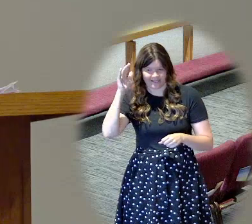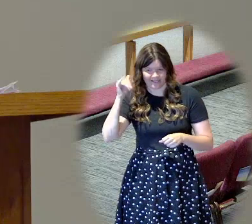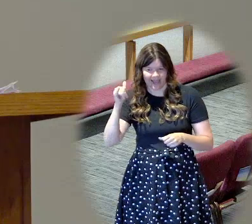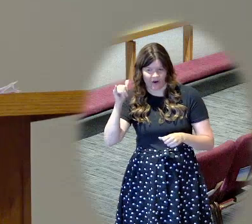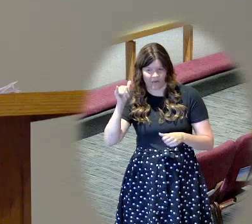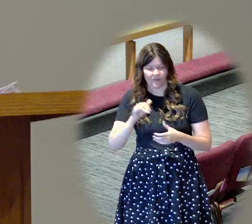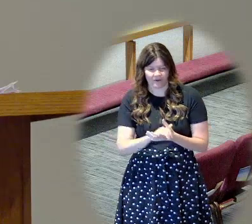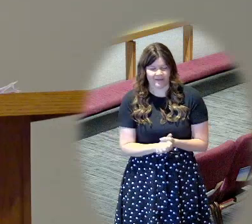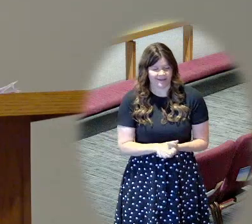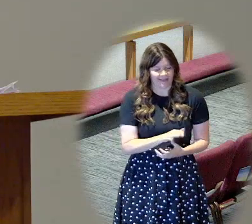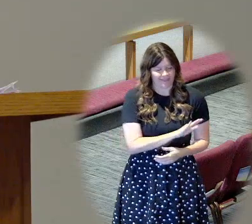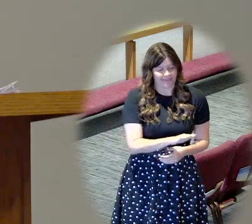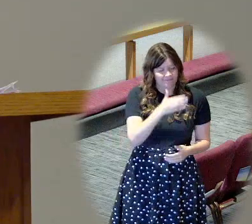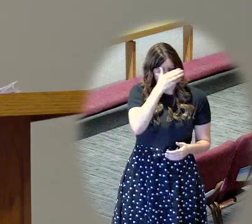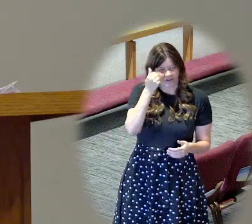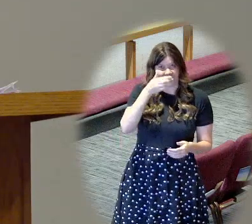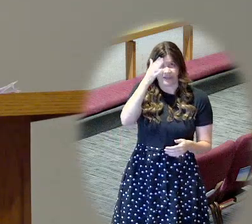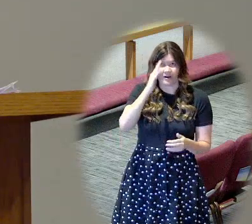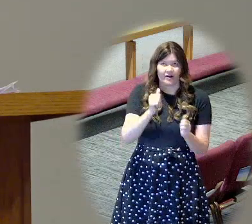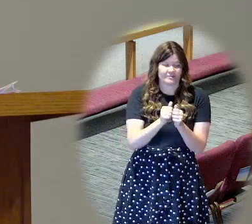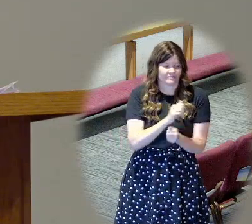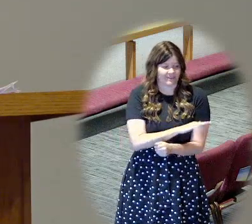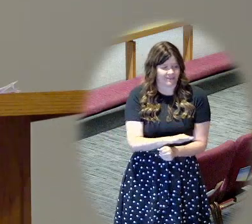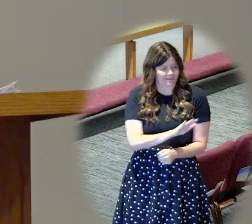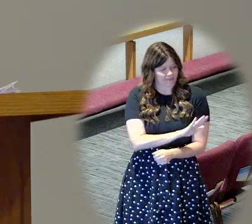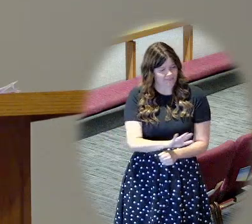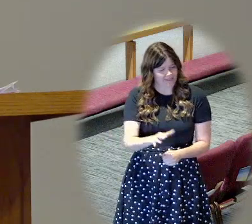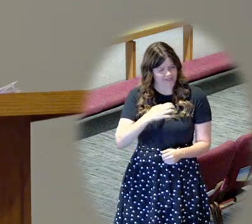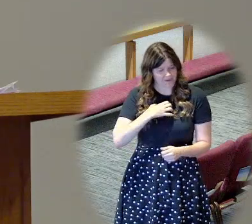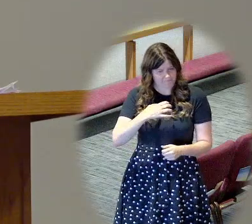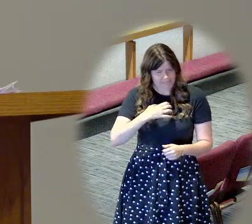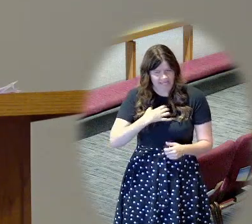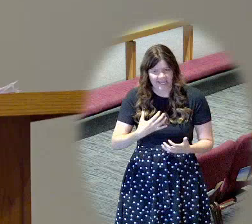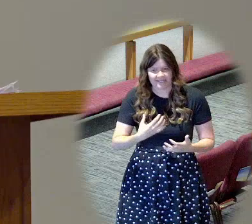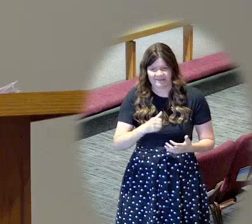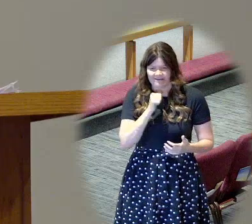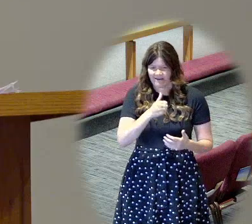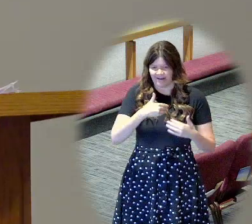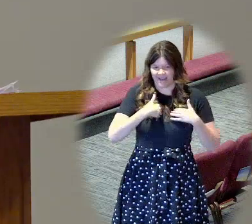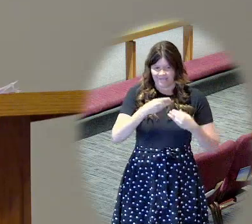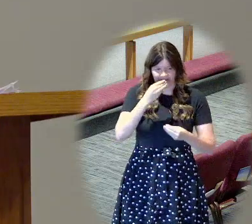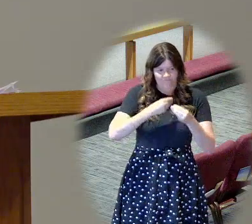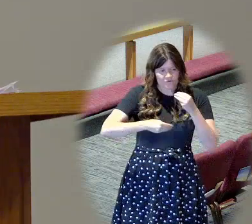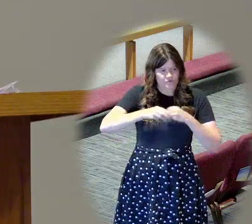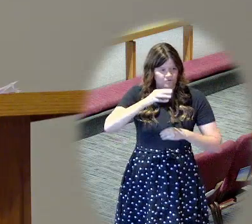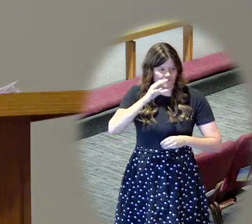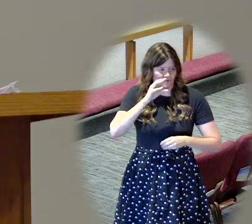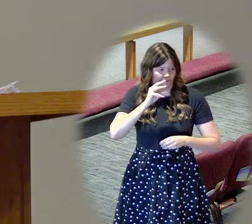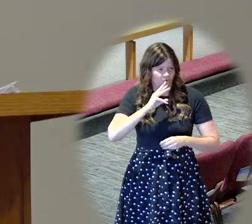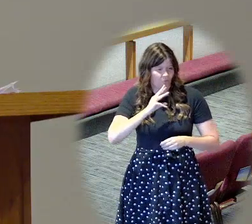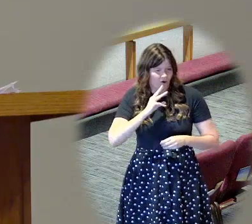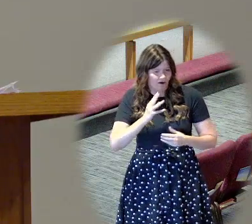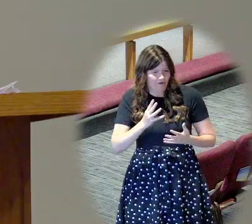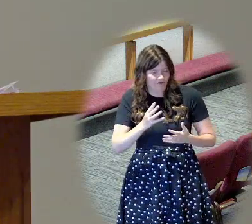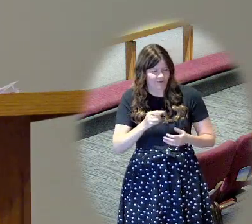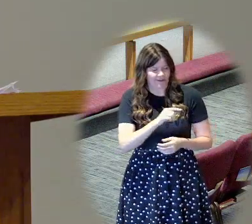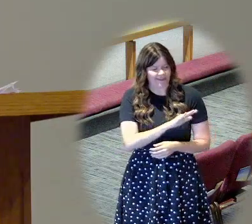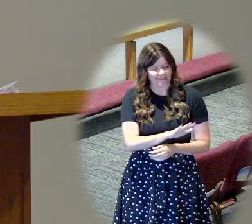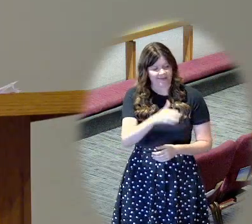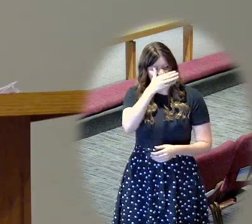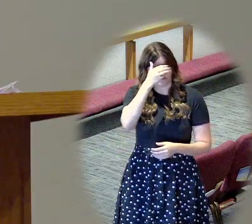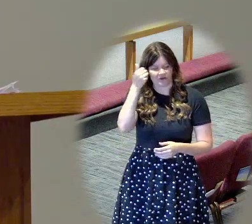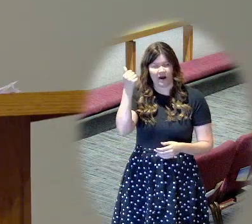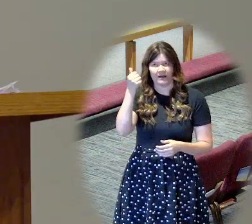In Exodus, they forgot that God was with them, and they complained that they didn't have any food or water. They forgot that God gave them everything that they